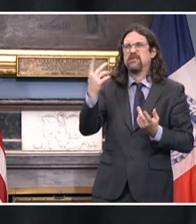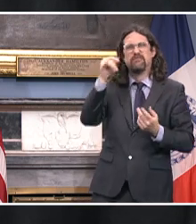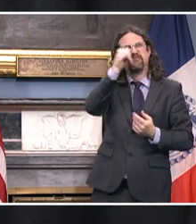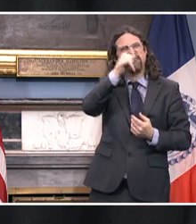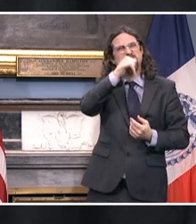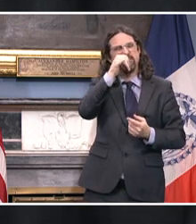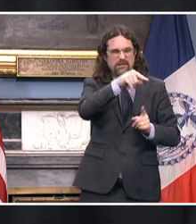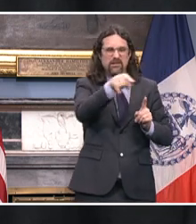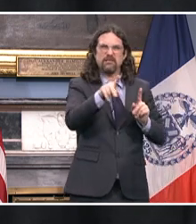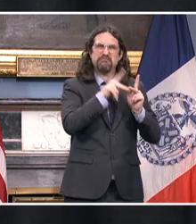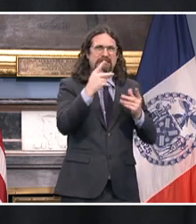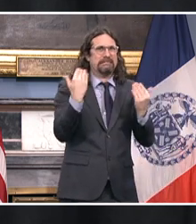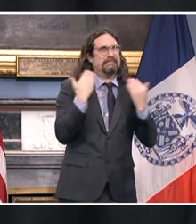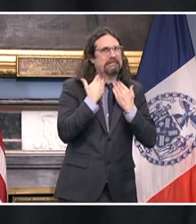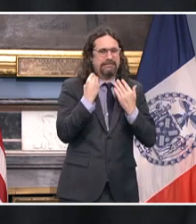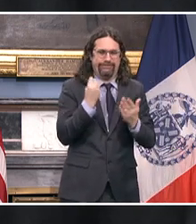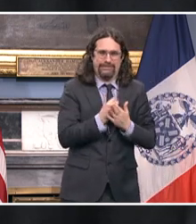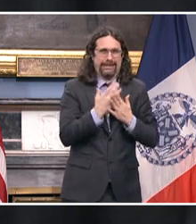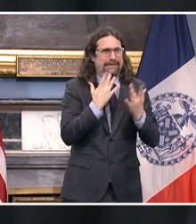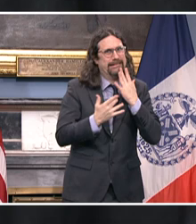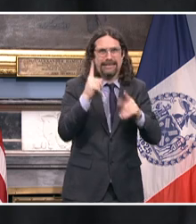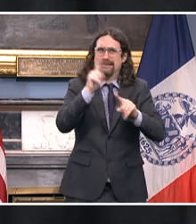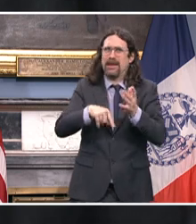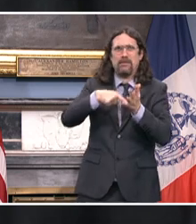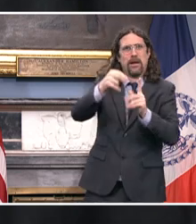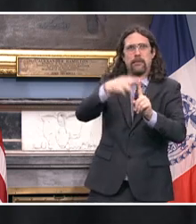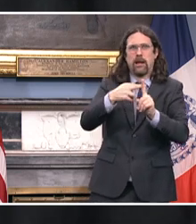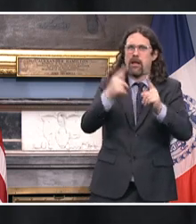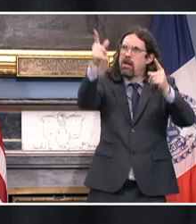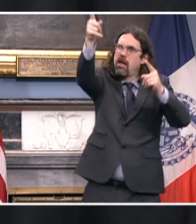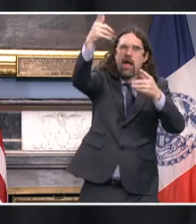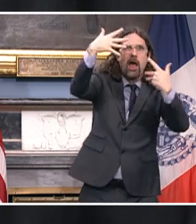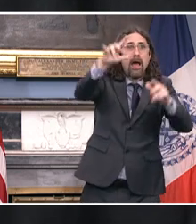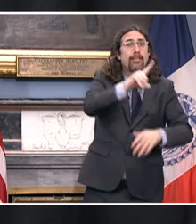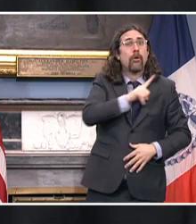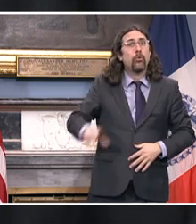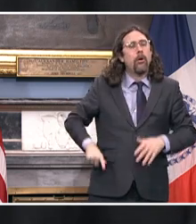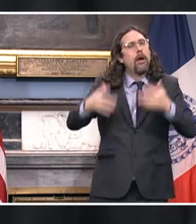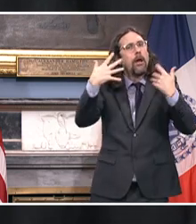Let's unleash those security deposits for the good of all.